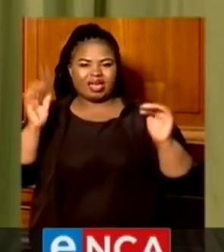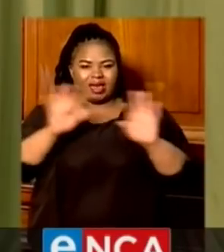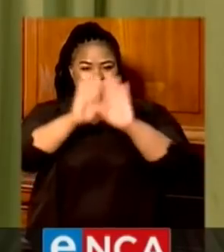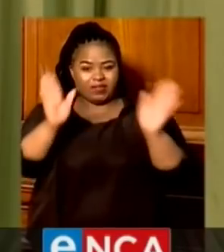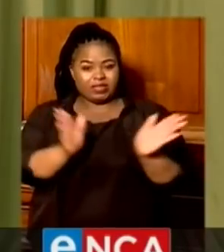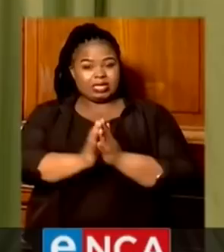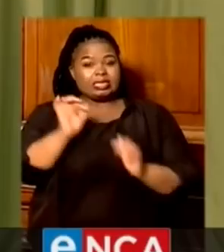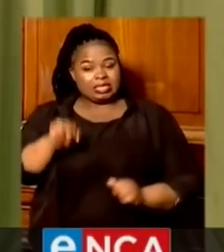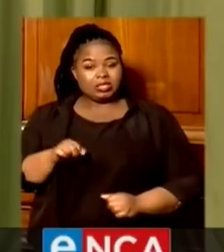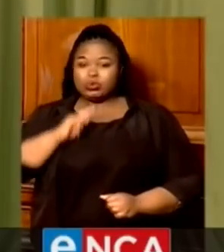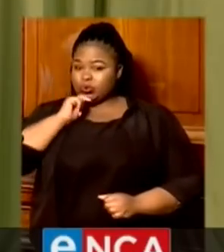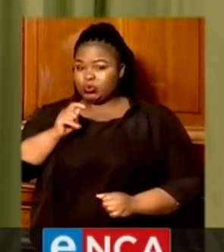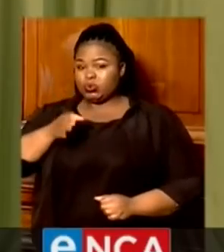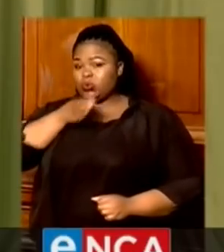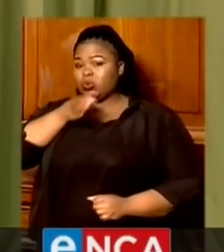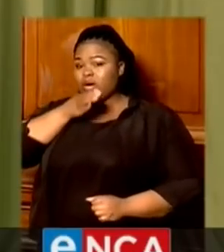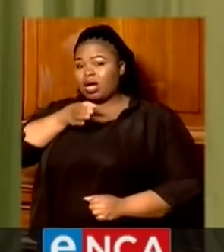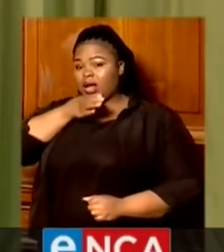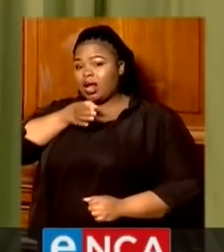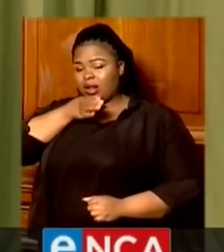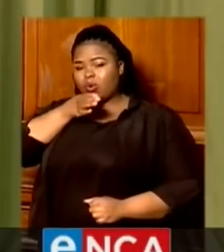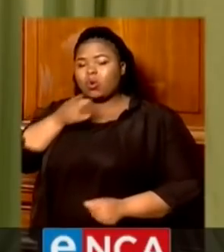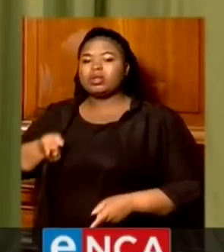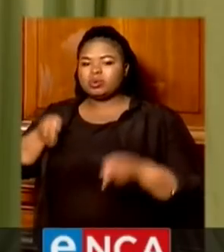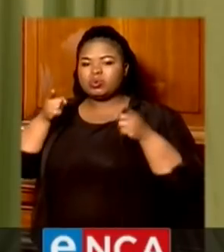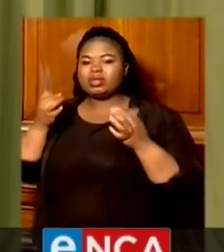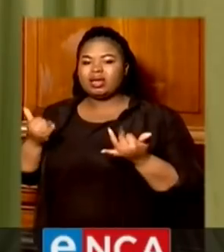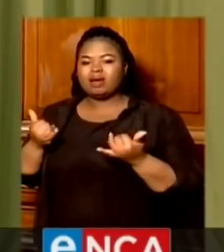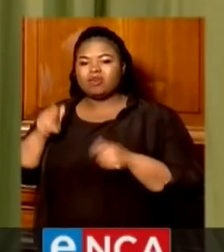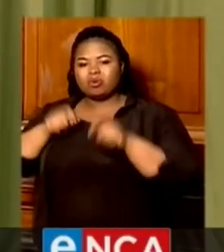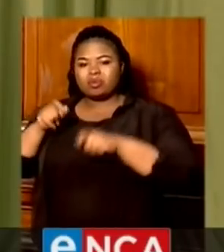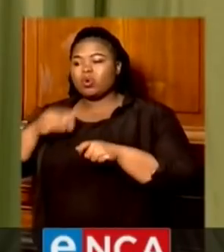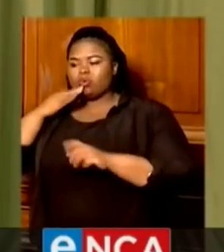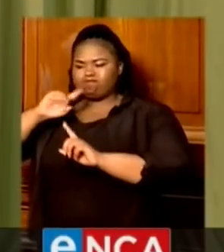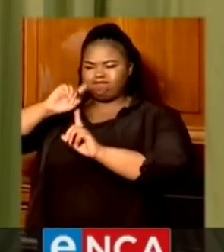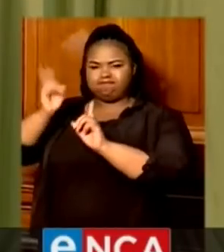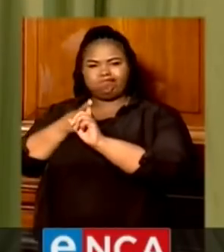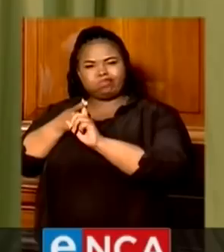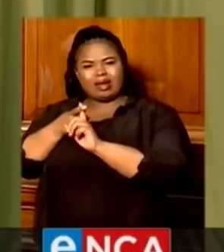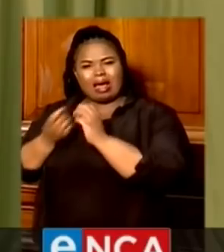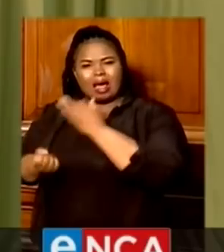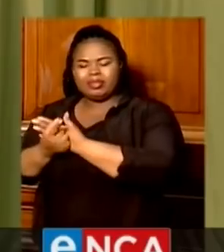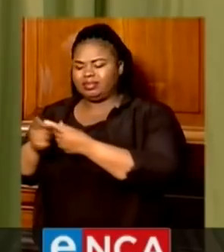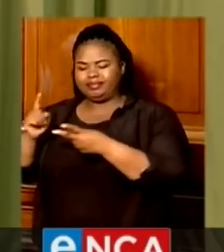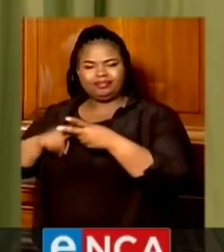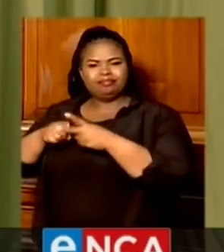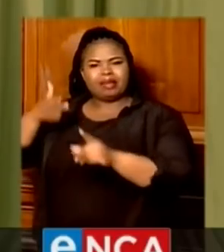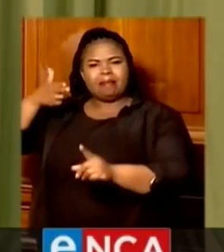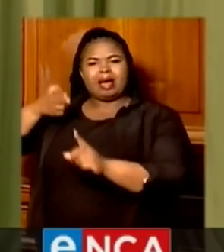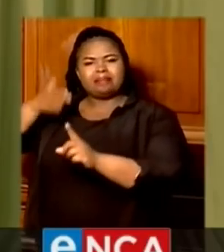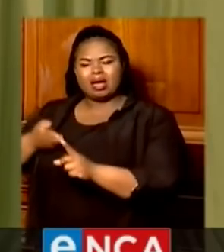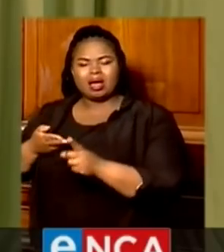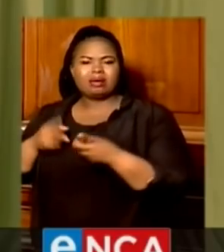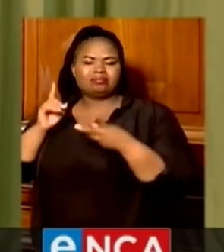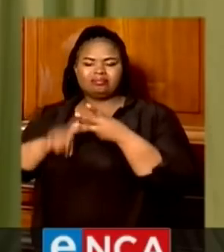big factor in a number of people who would have come in with motor vehicle accidents, gunshot wounds,